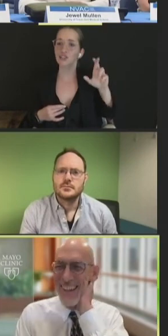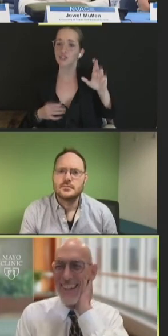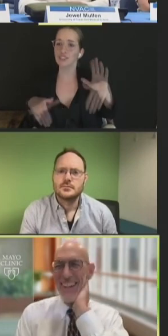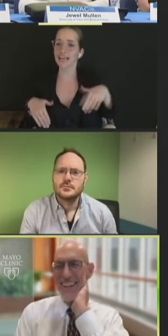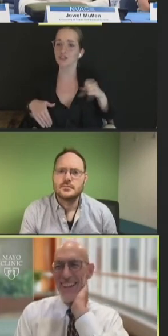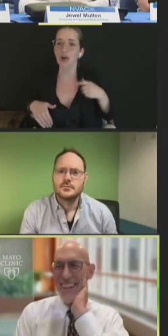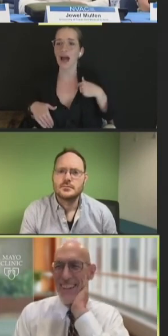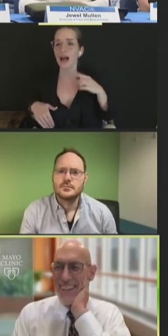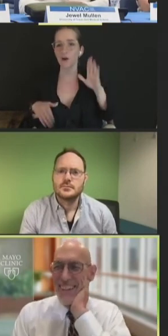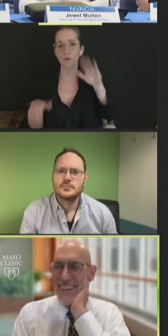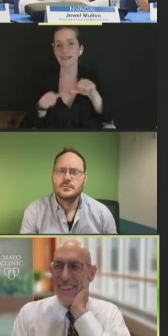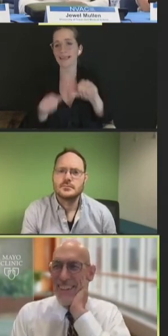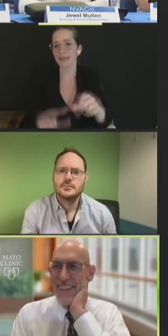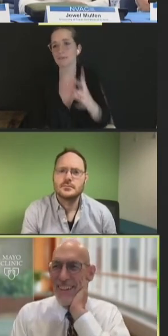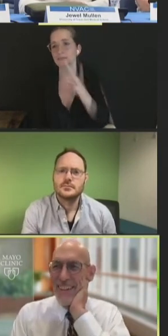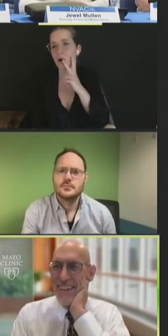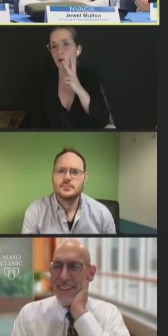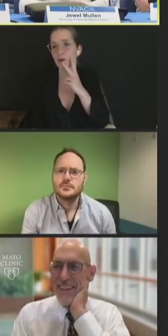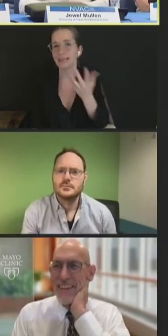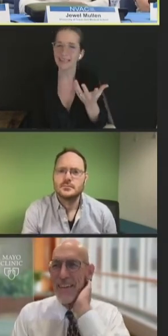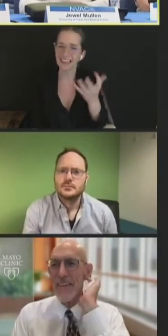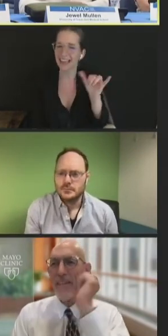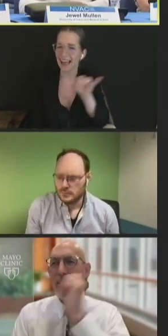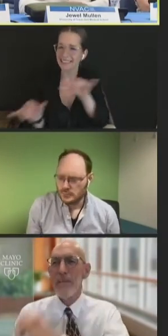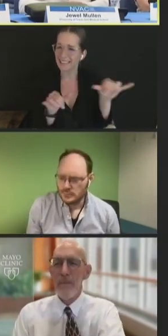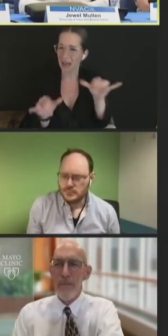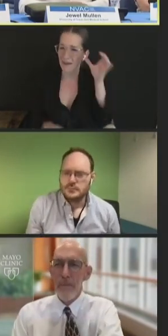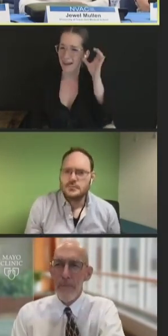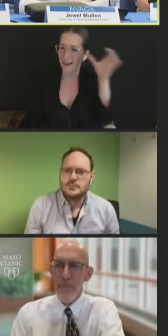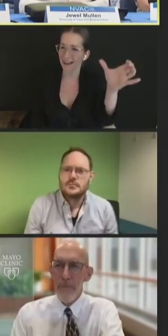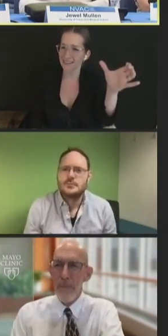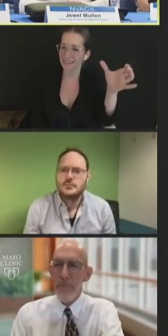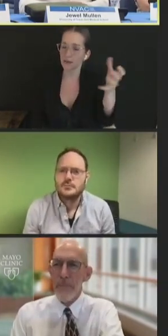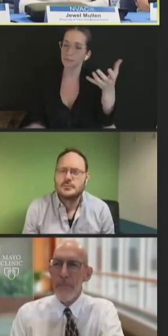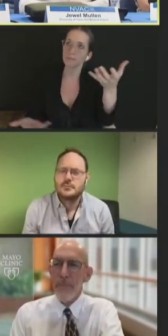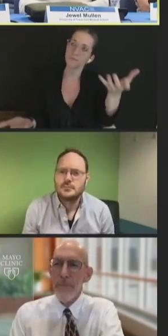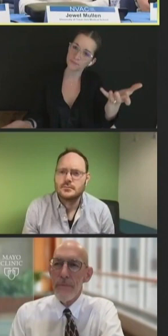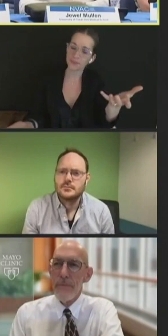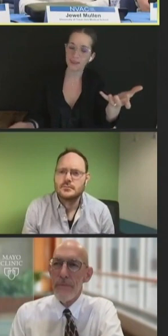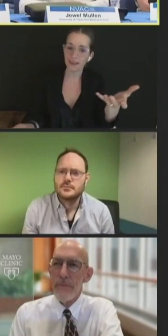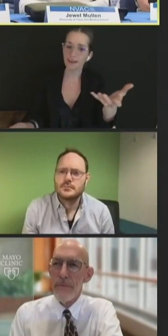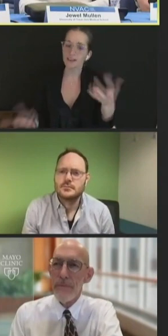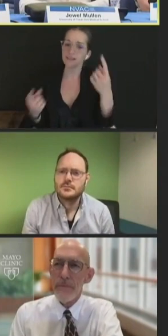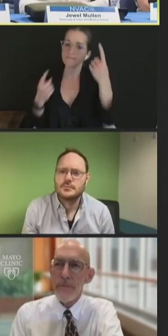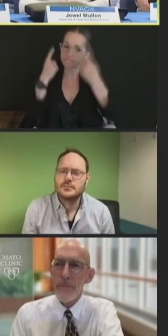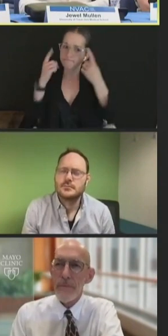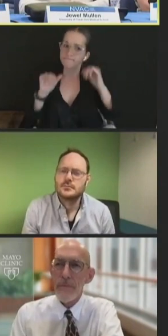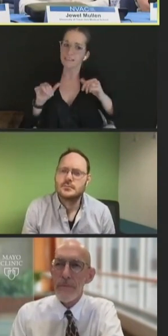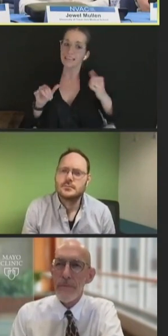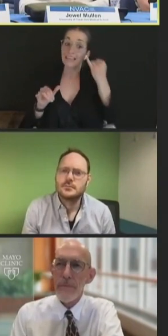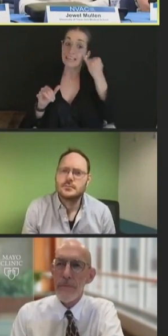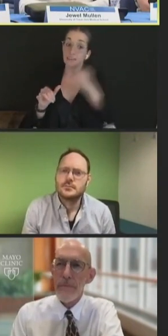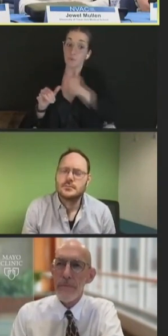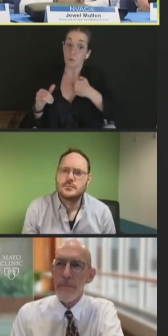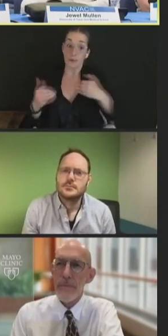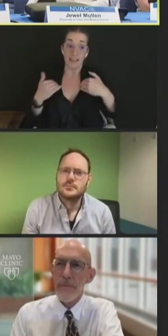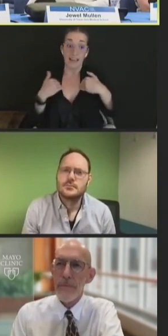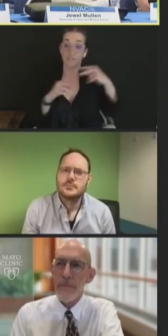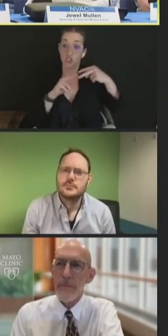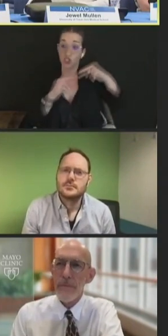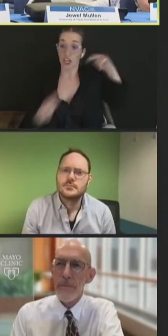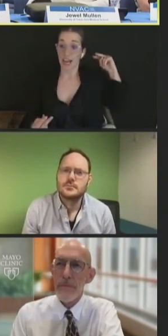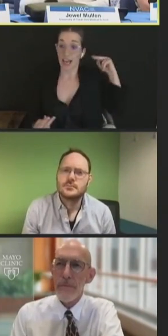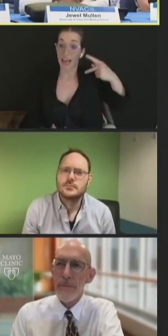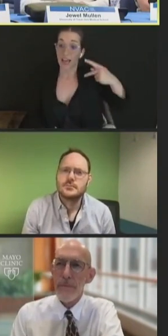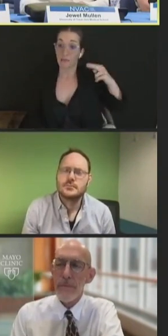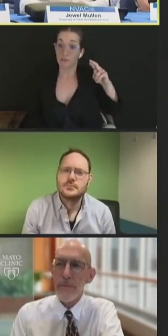And as we do all of that and consider as well that even if we're thinking we have gene profiles on people,